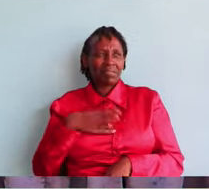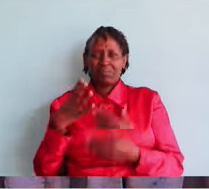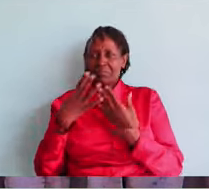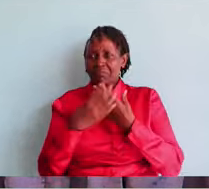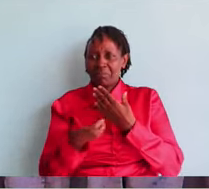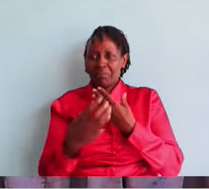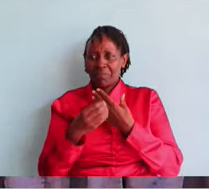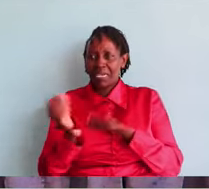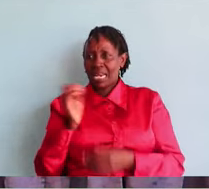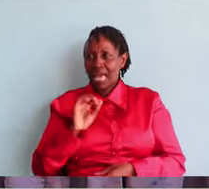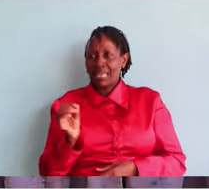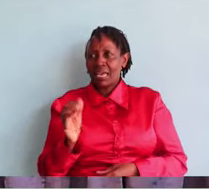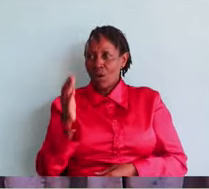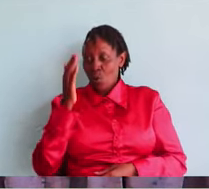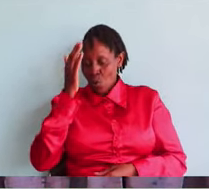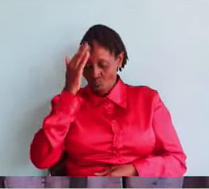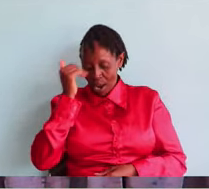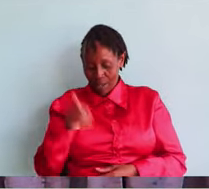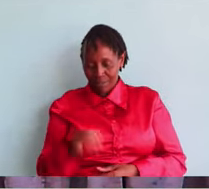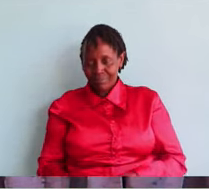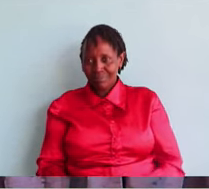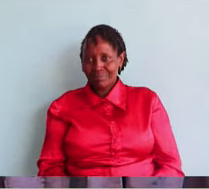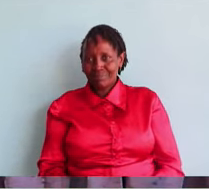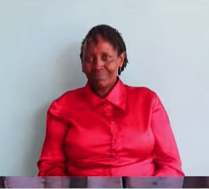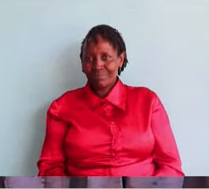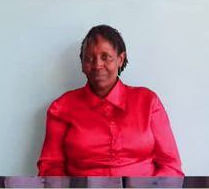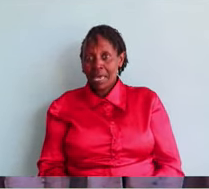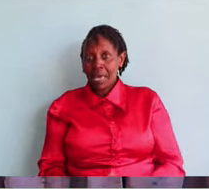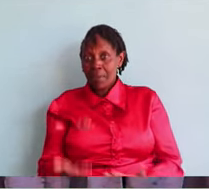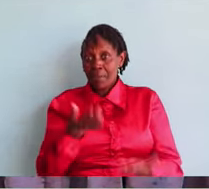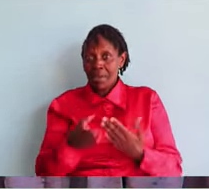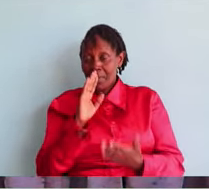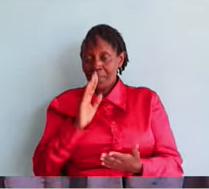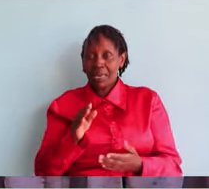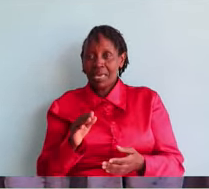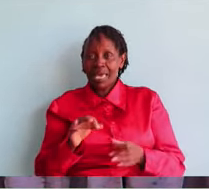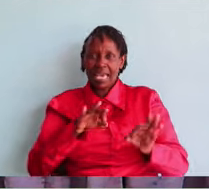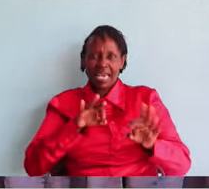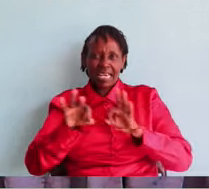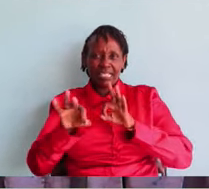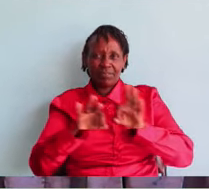we are watering down what it is, unless I can explain why I'm praising God.